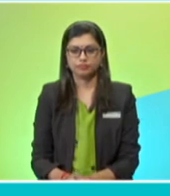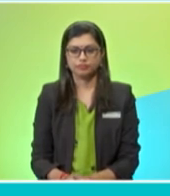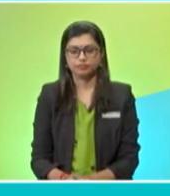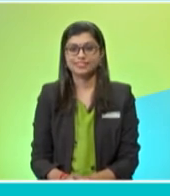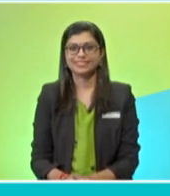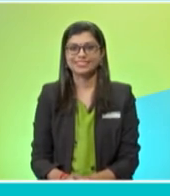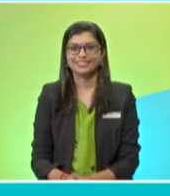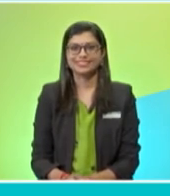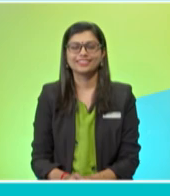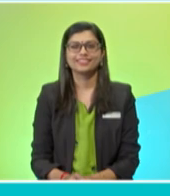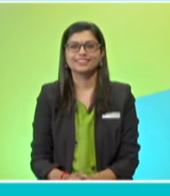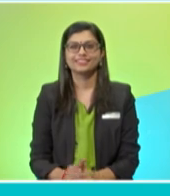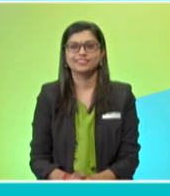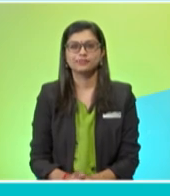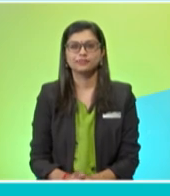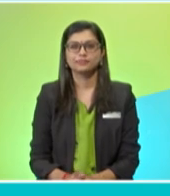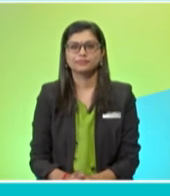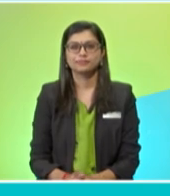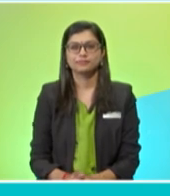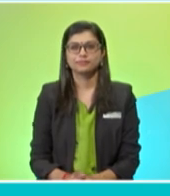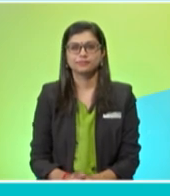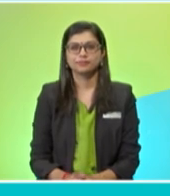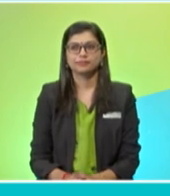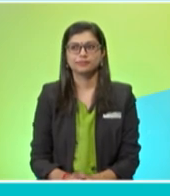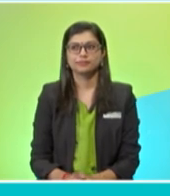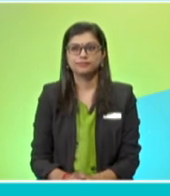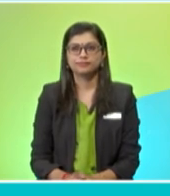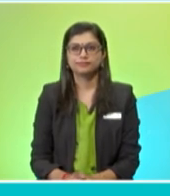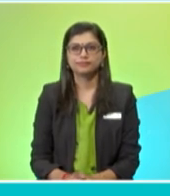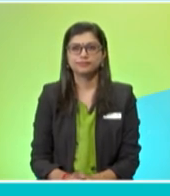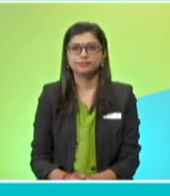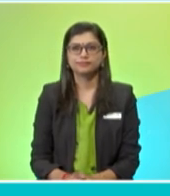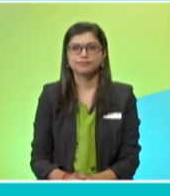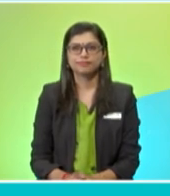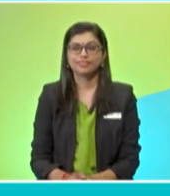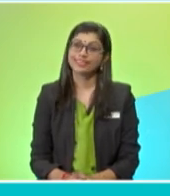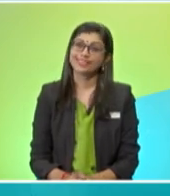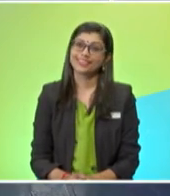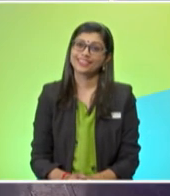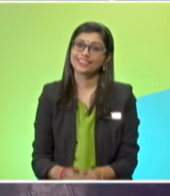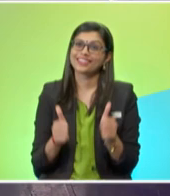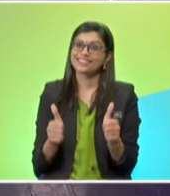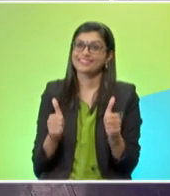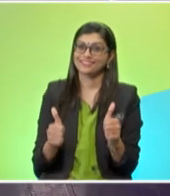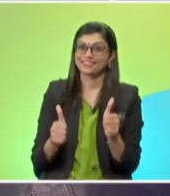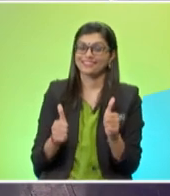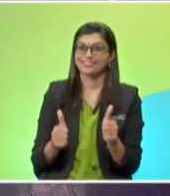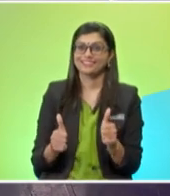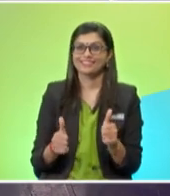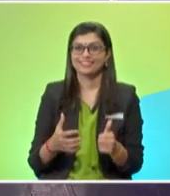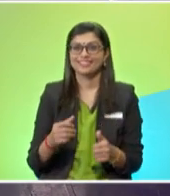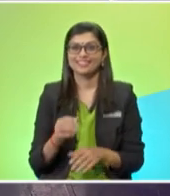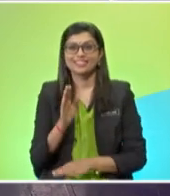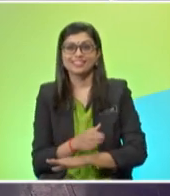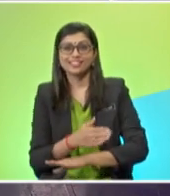an aeroplane, a rocket, helicopter, helicopter, an aeroplane. Wow, that was a very interesting song. That was very